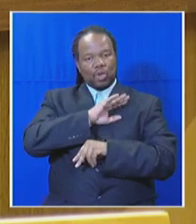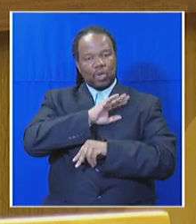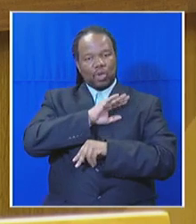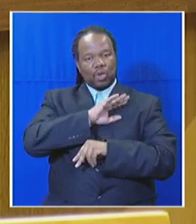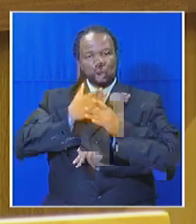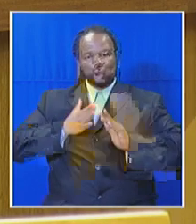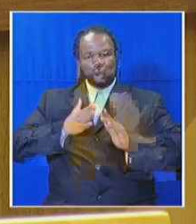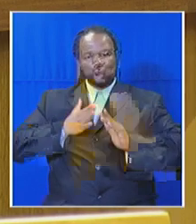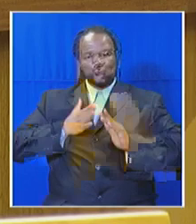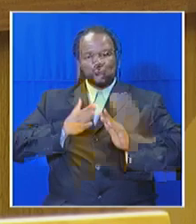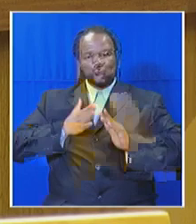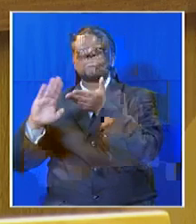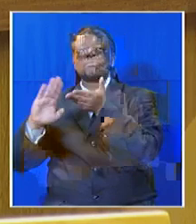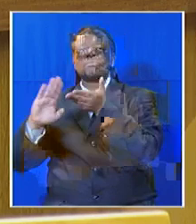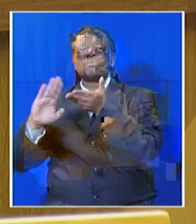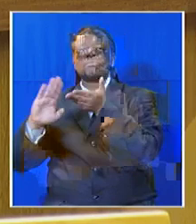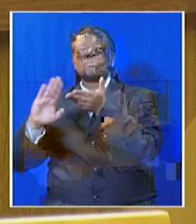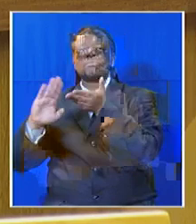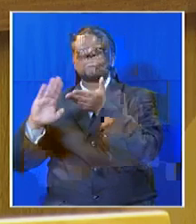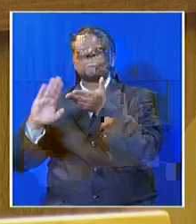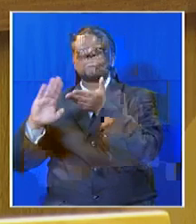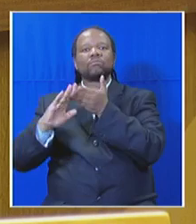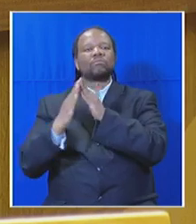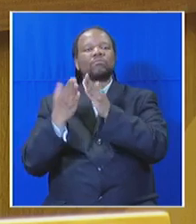and economic advancement.